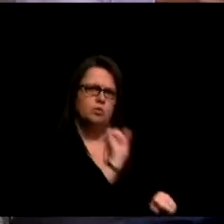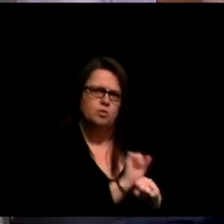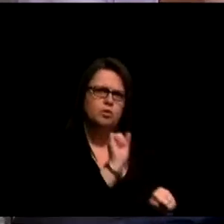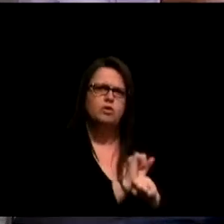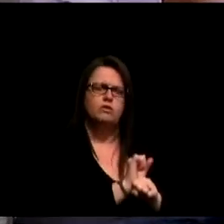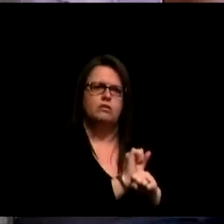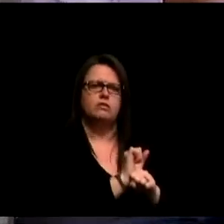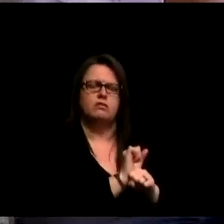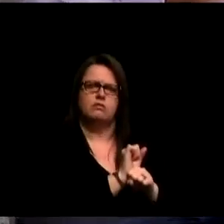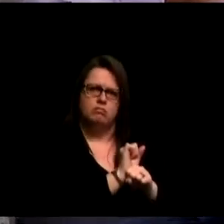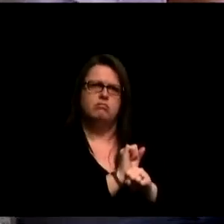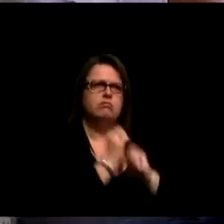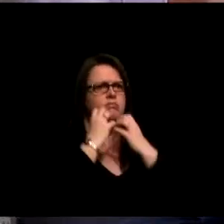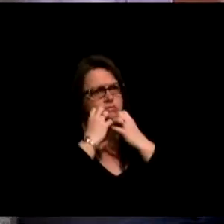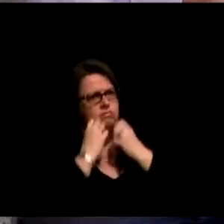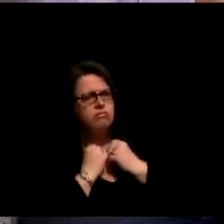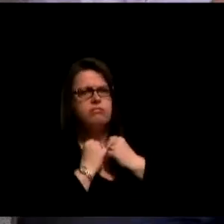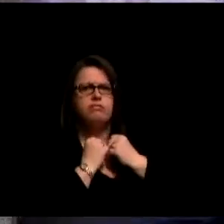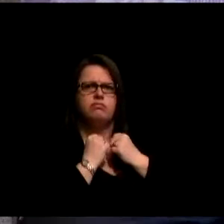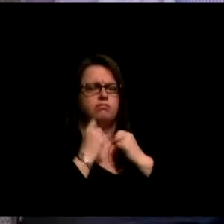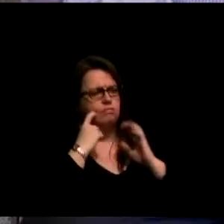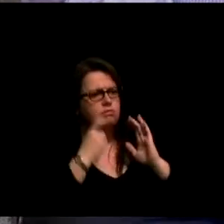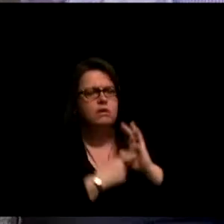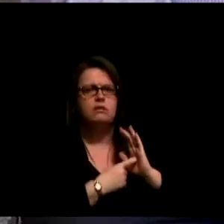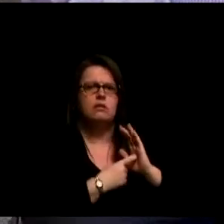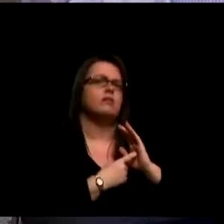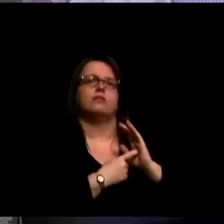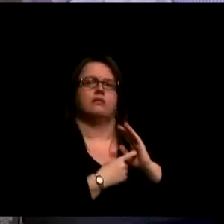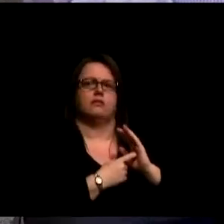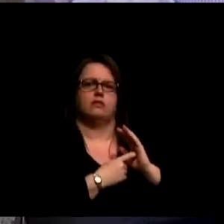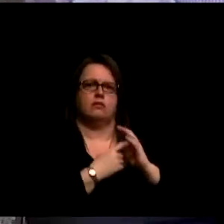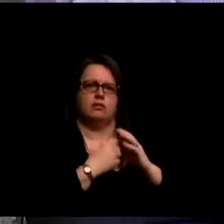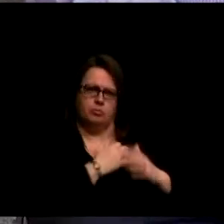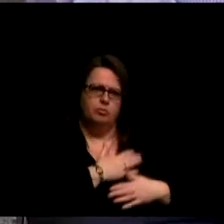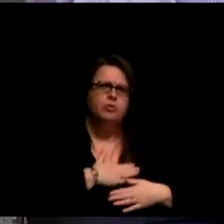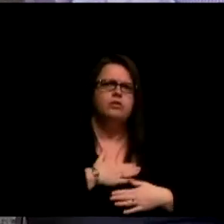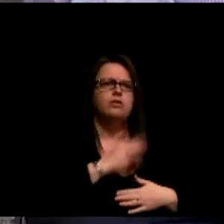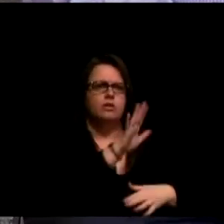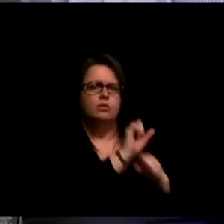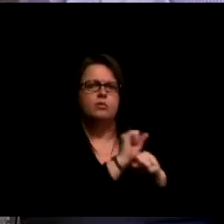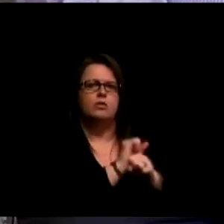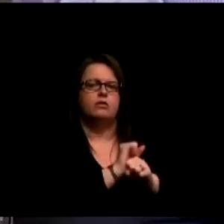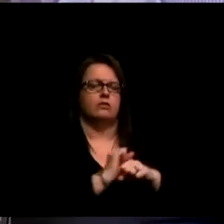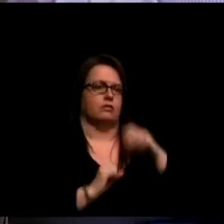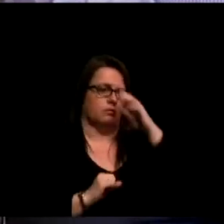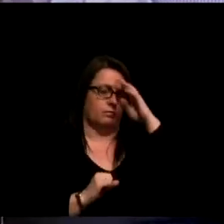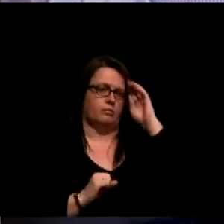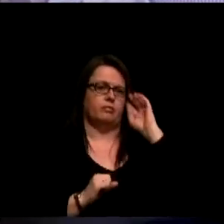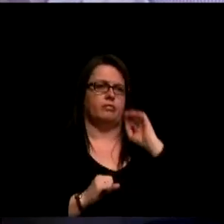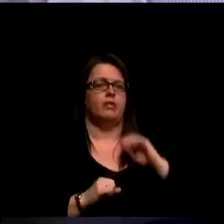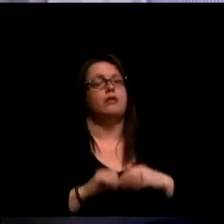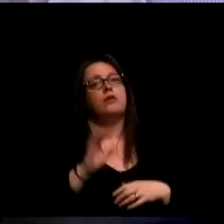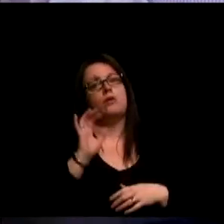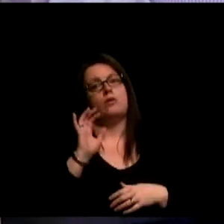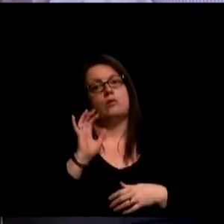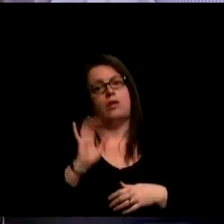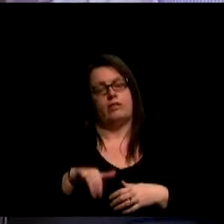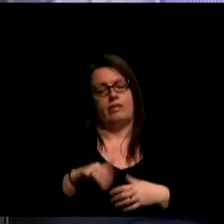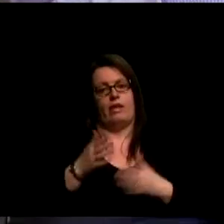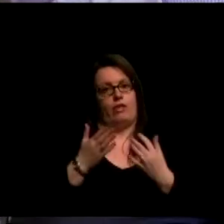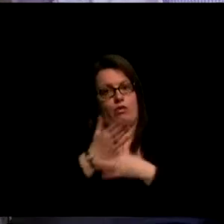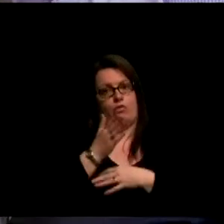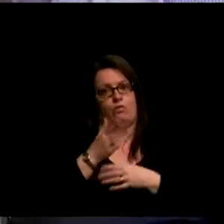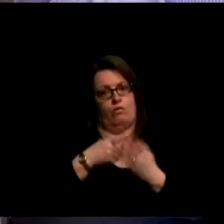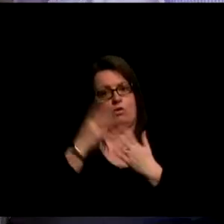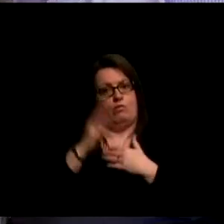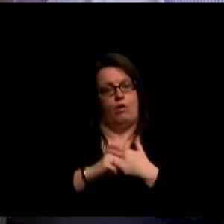is being acknowledged, is being appreciated. So basically, through that coaching program, you